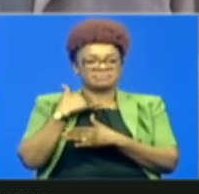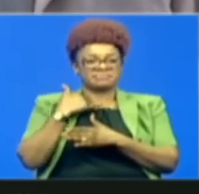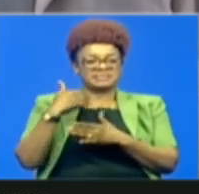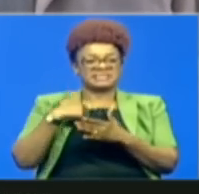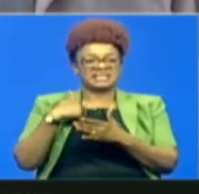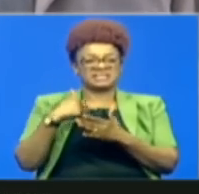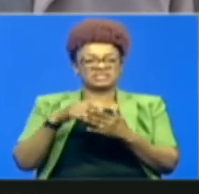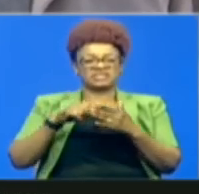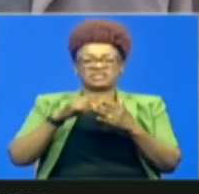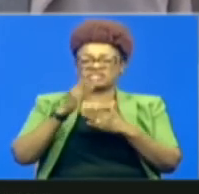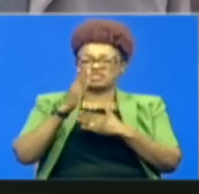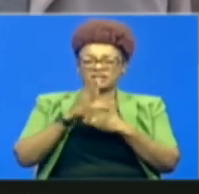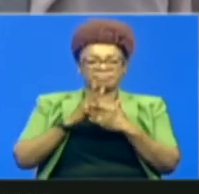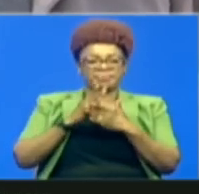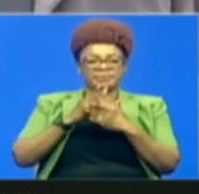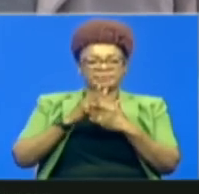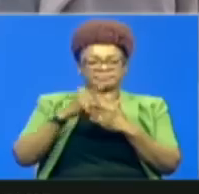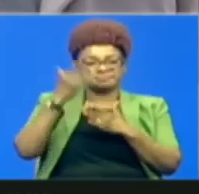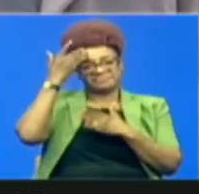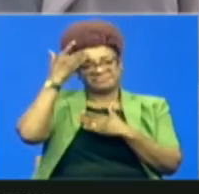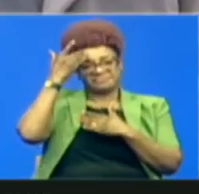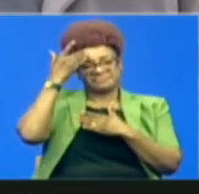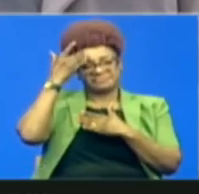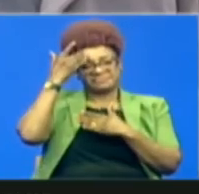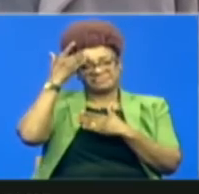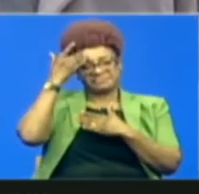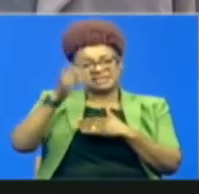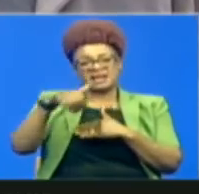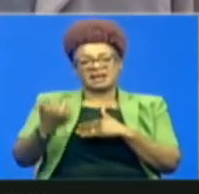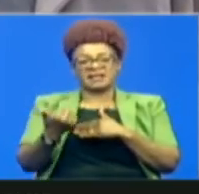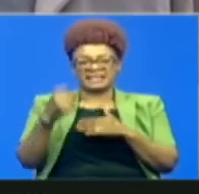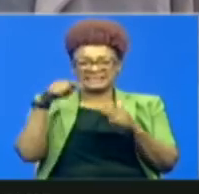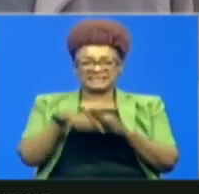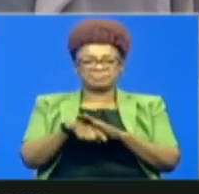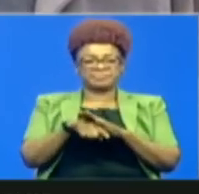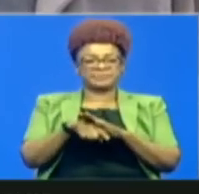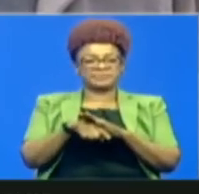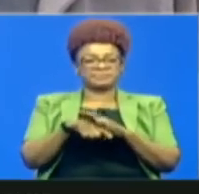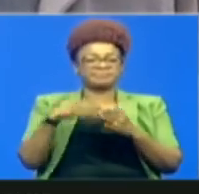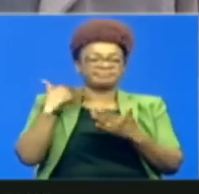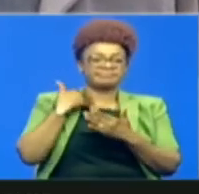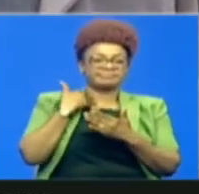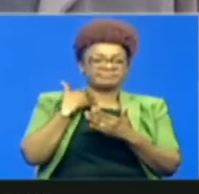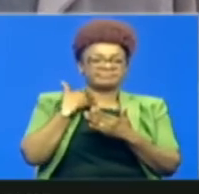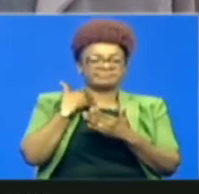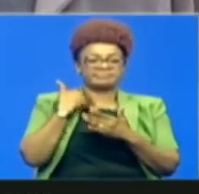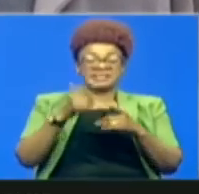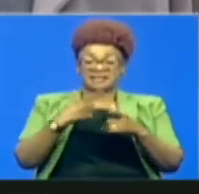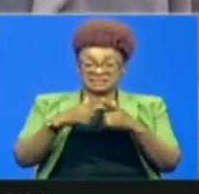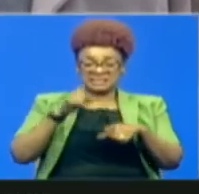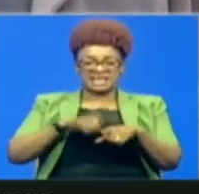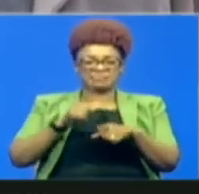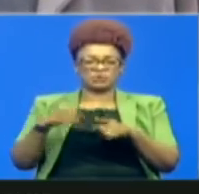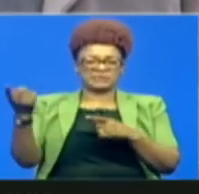sharp deep wound here. There's another deep wound here. And then it looks like after she was hit